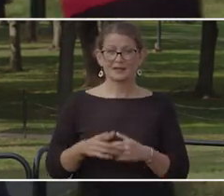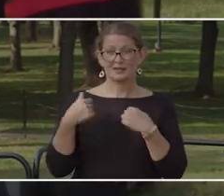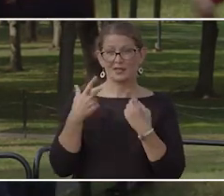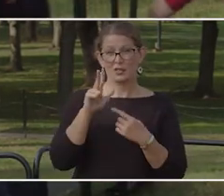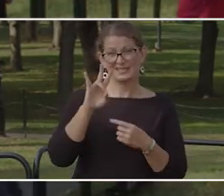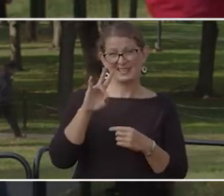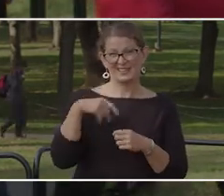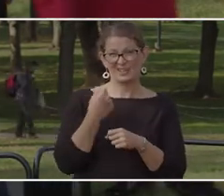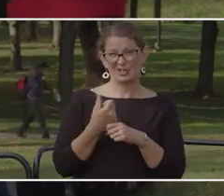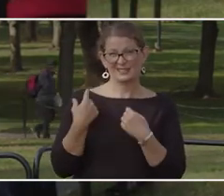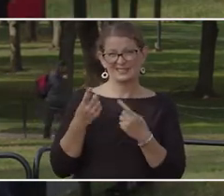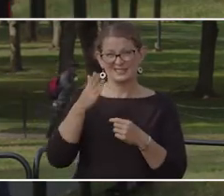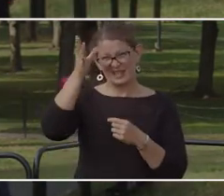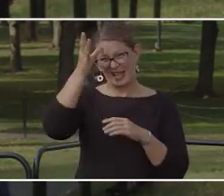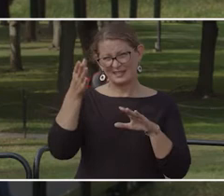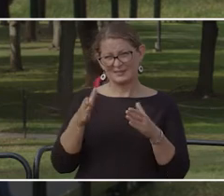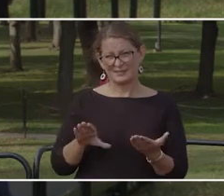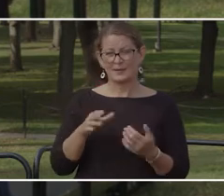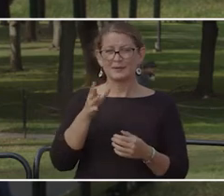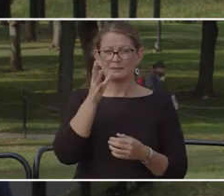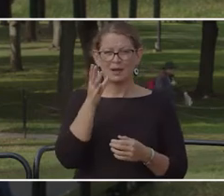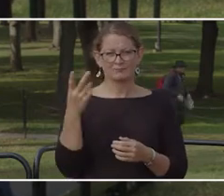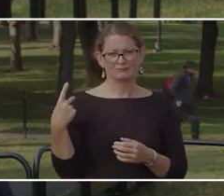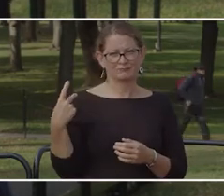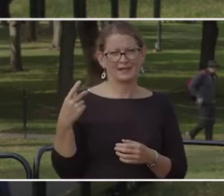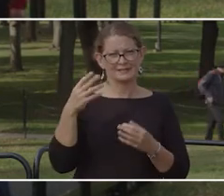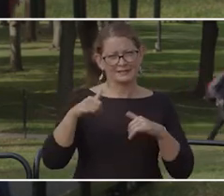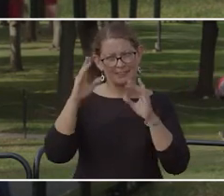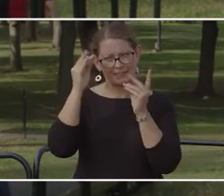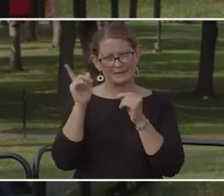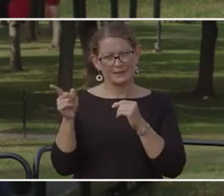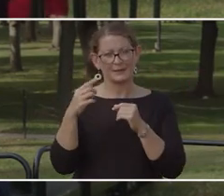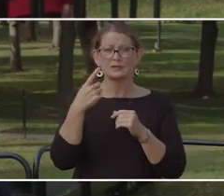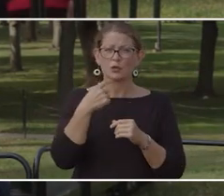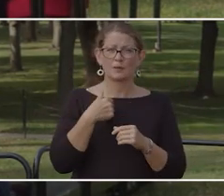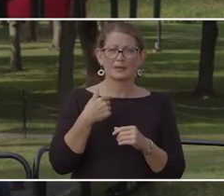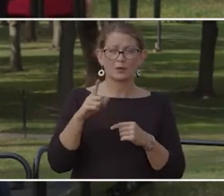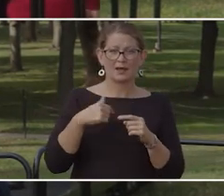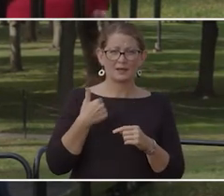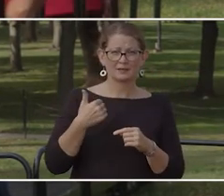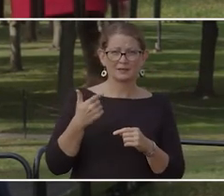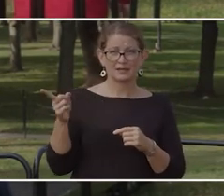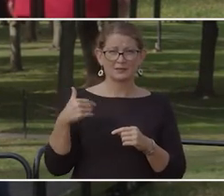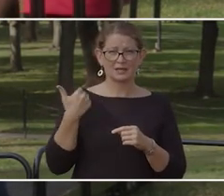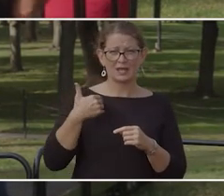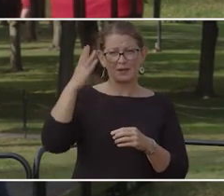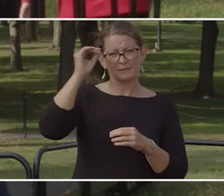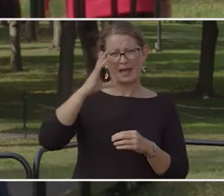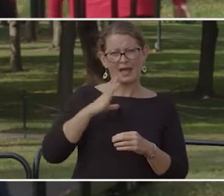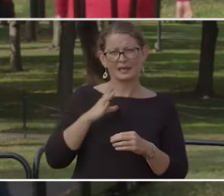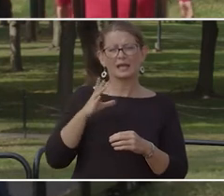years since Dad's passing. Mom and I still think of him. He told me once as a young man he'd served enough for both of